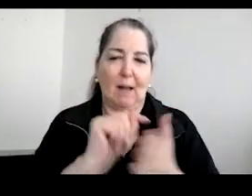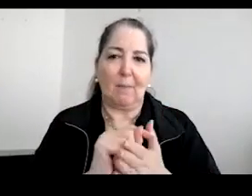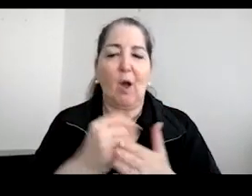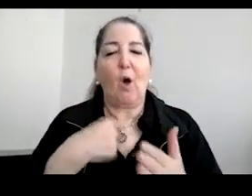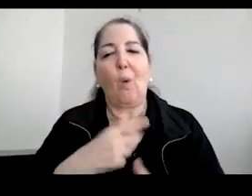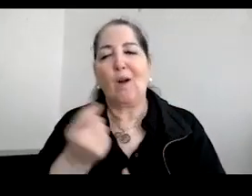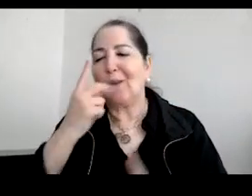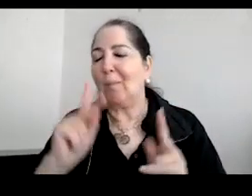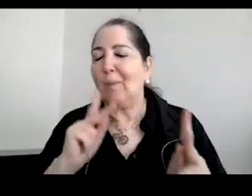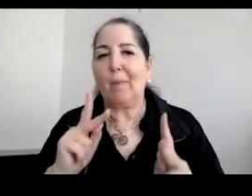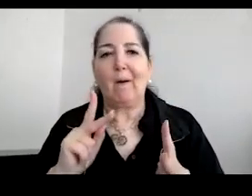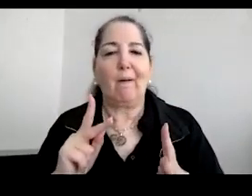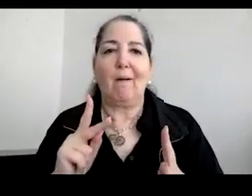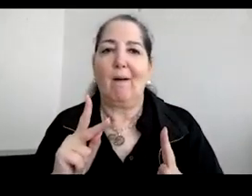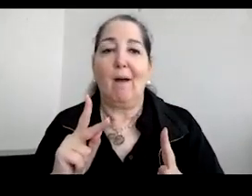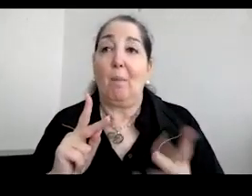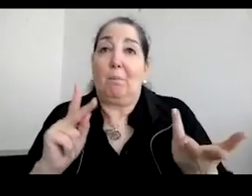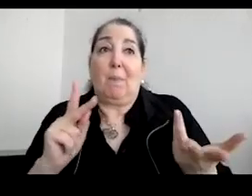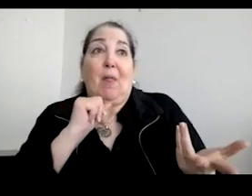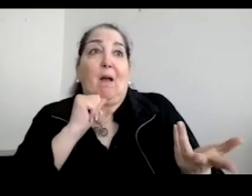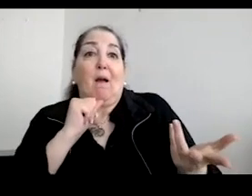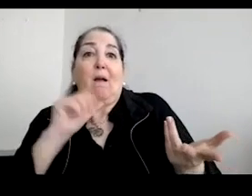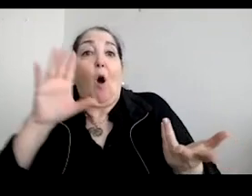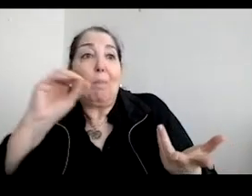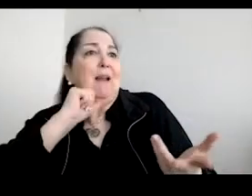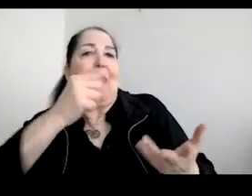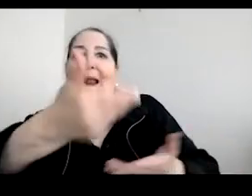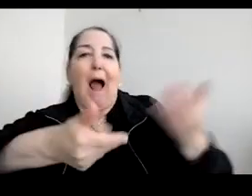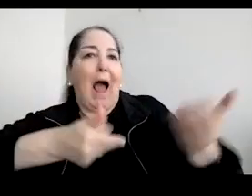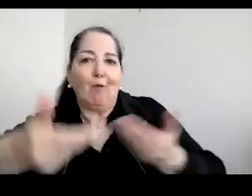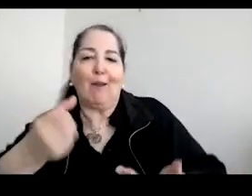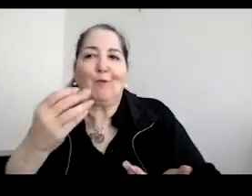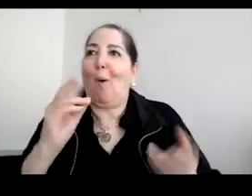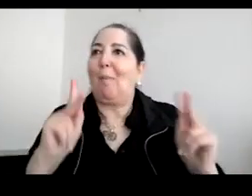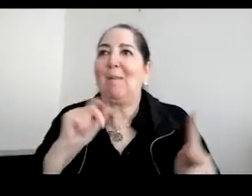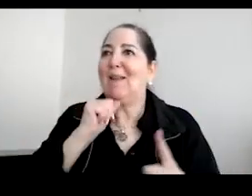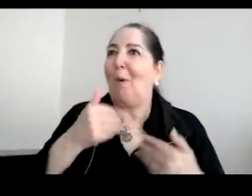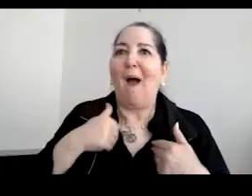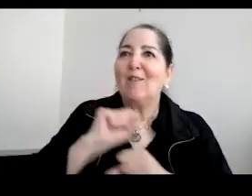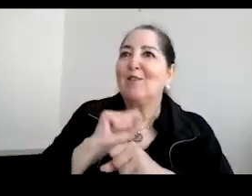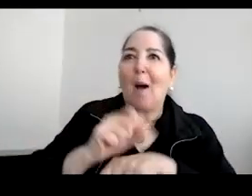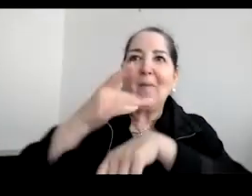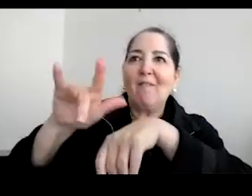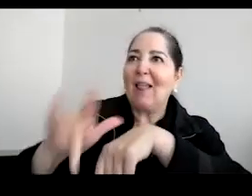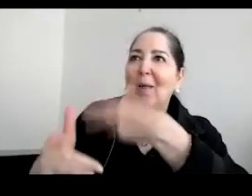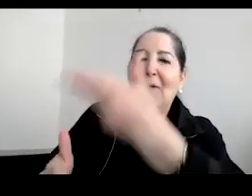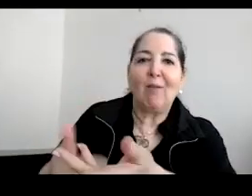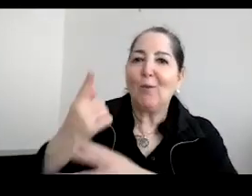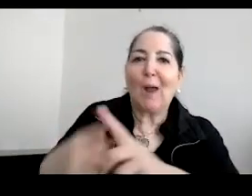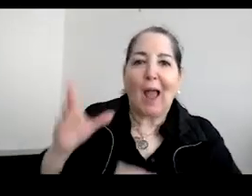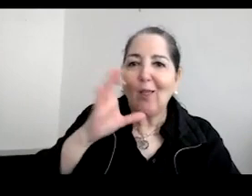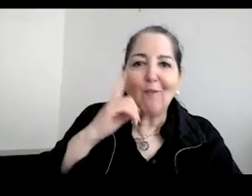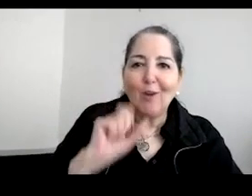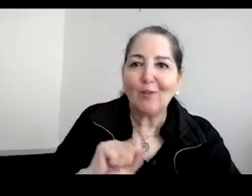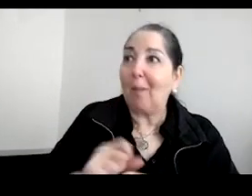well, first that firms just are not hiring right now, and so there may not be jobs to search for, and also that just the public